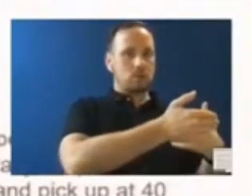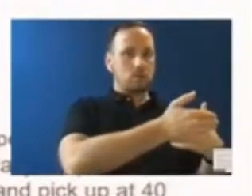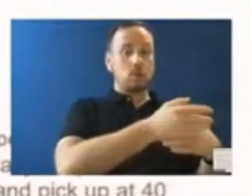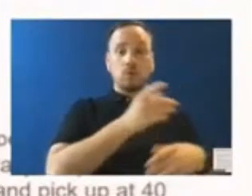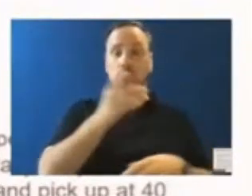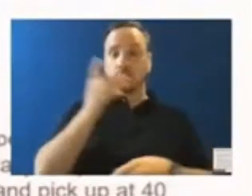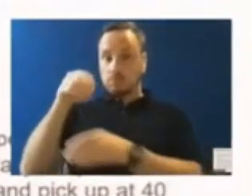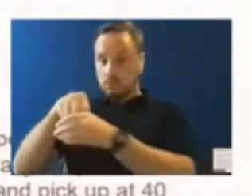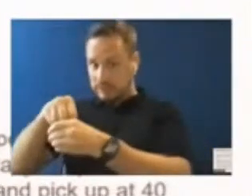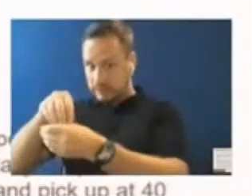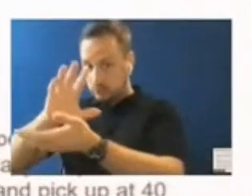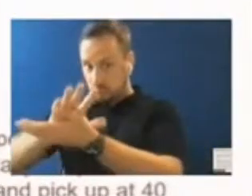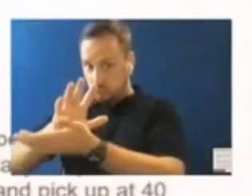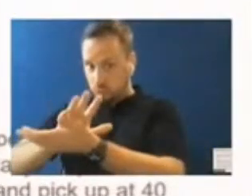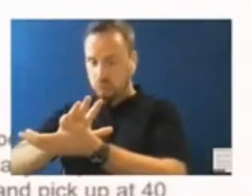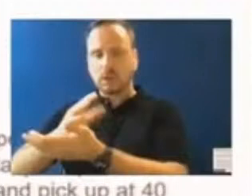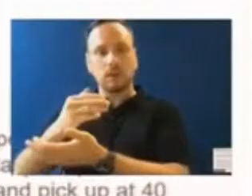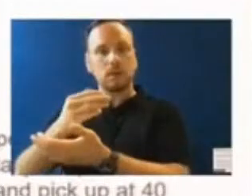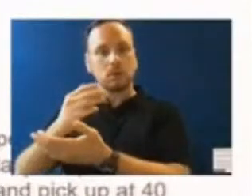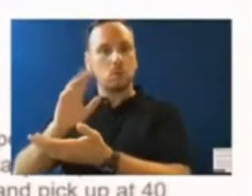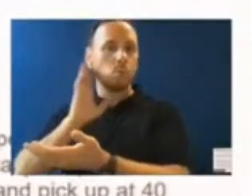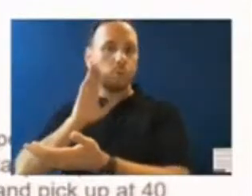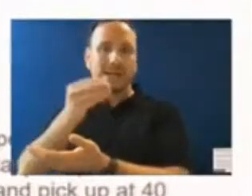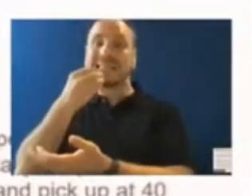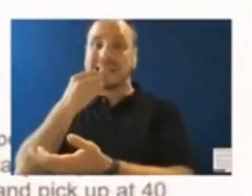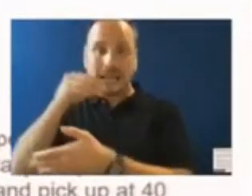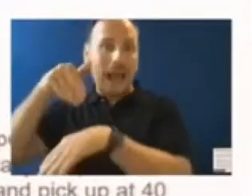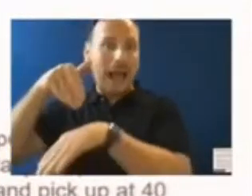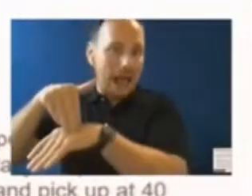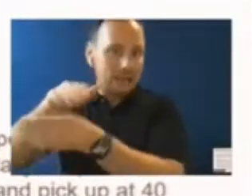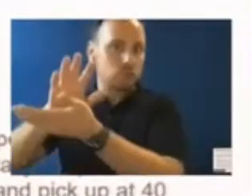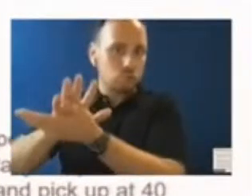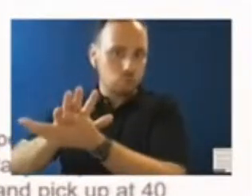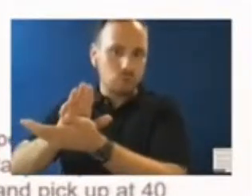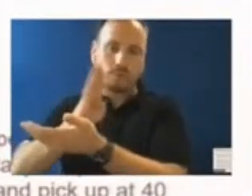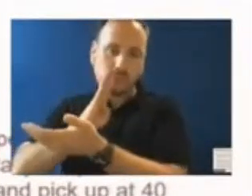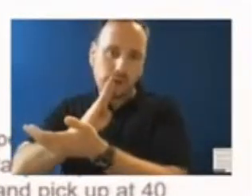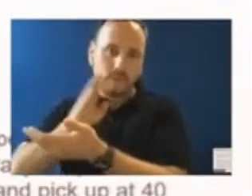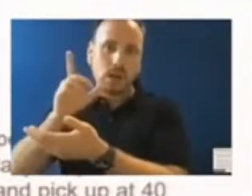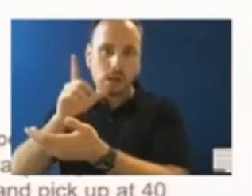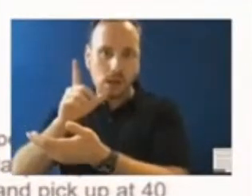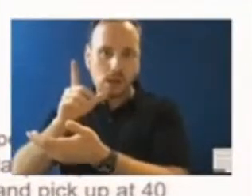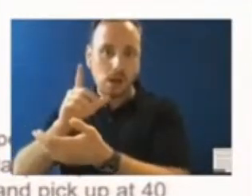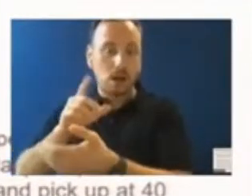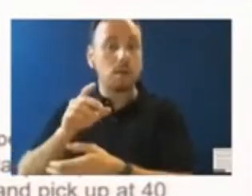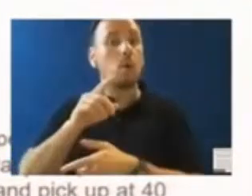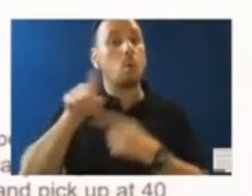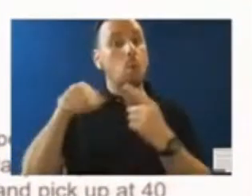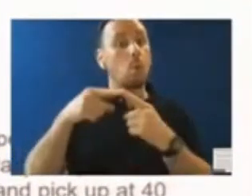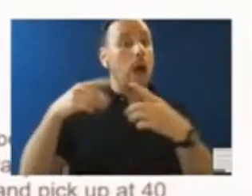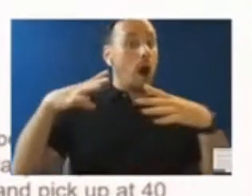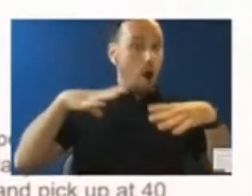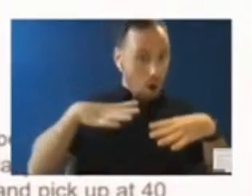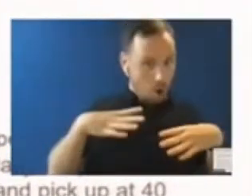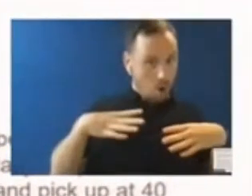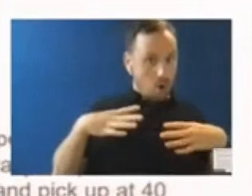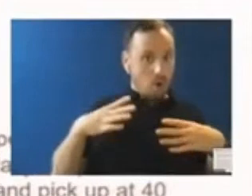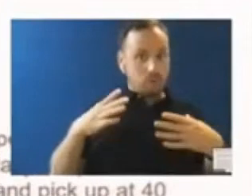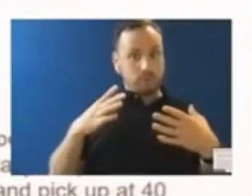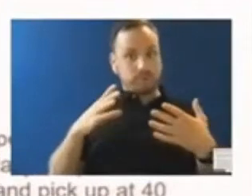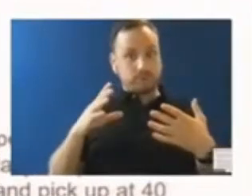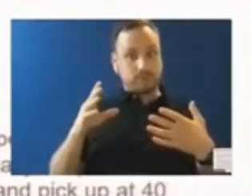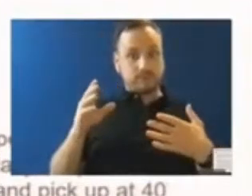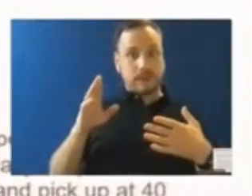lunch, and when you're on your off rotation, you can order through the meal bundle program. At this point, I'm going to turn it over to